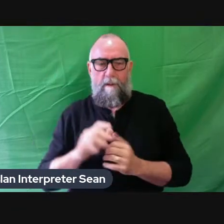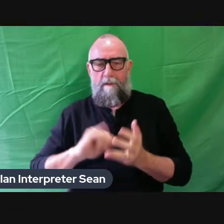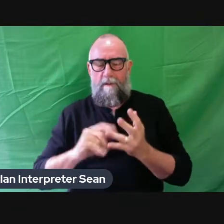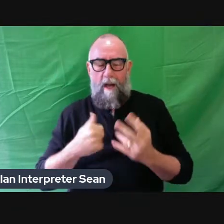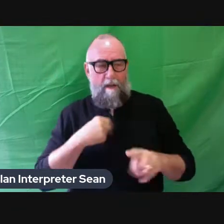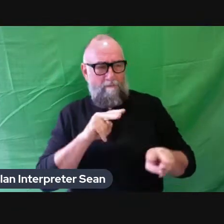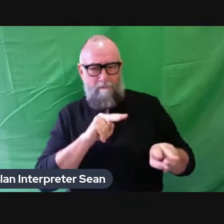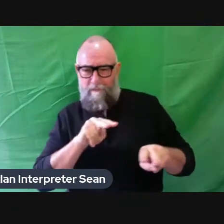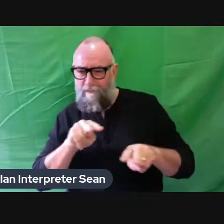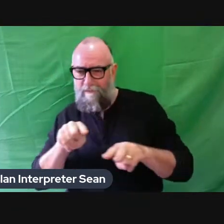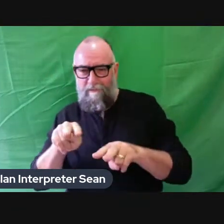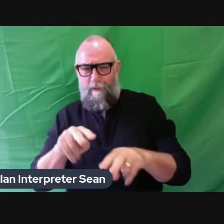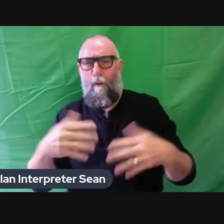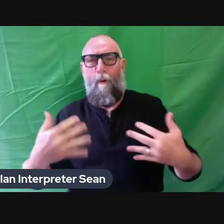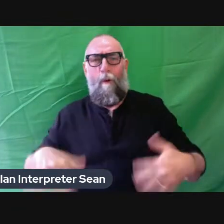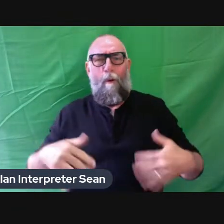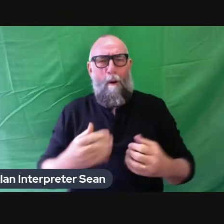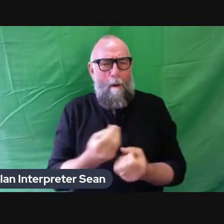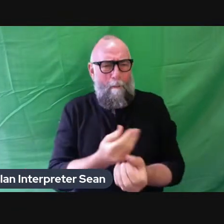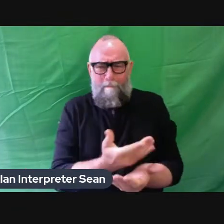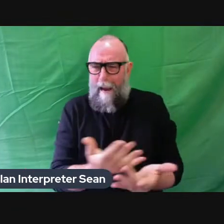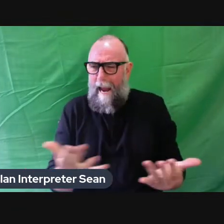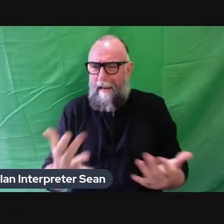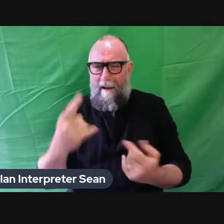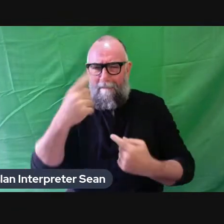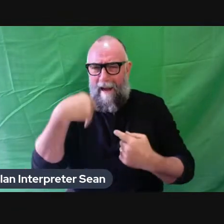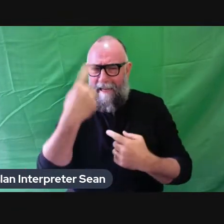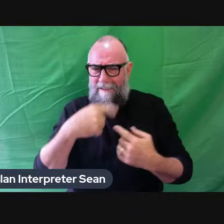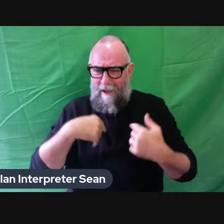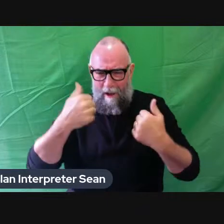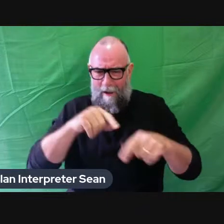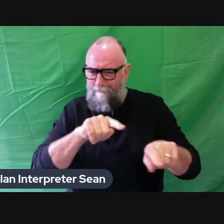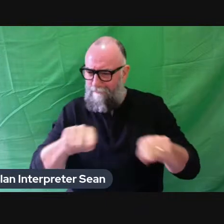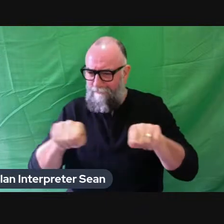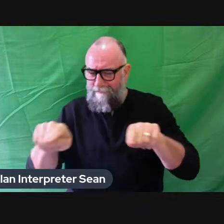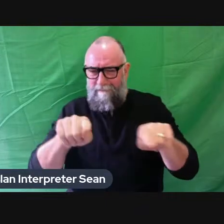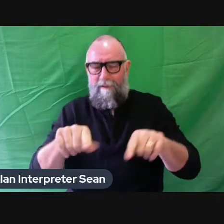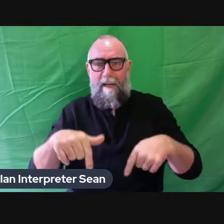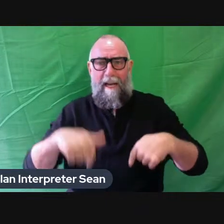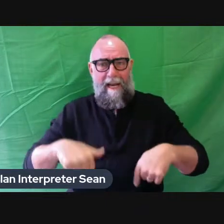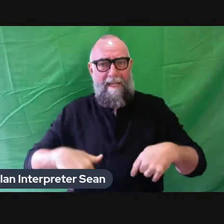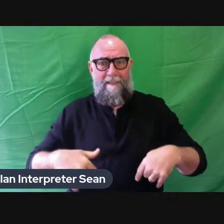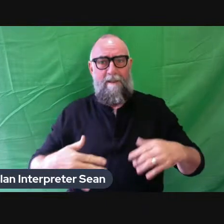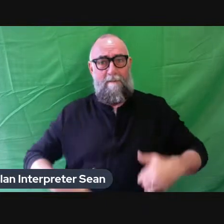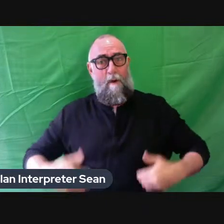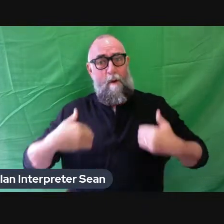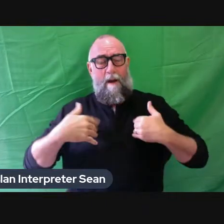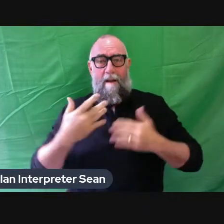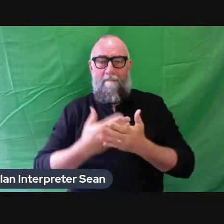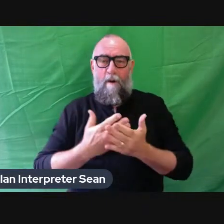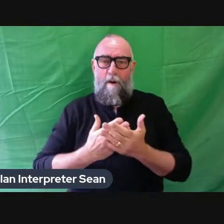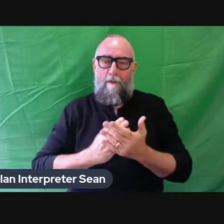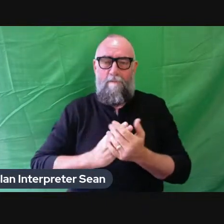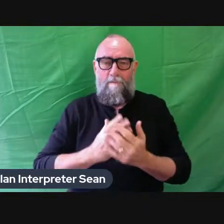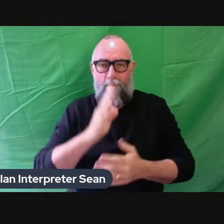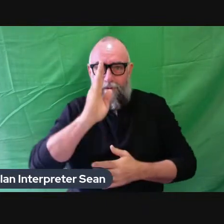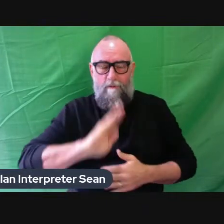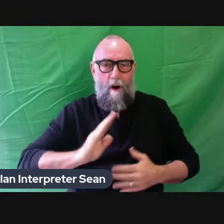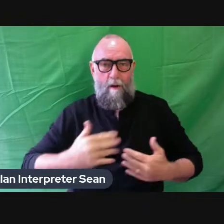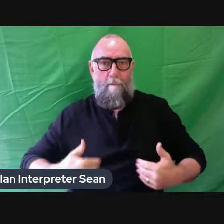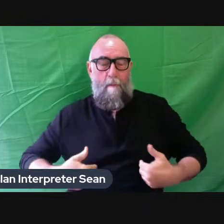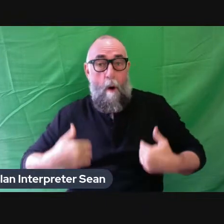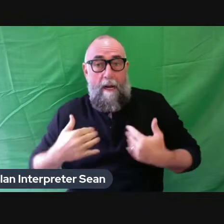faces joining us at the stroke morning tea this morning. So if you want to grab yourself a quick cup of tea and